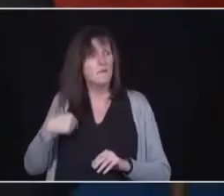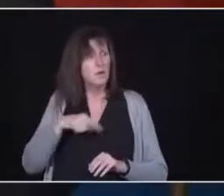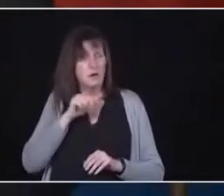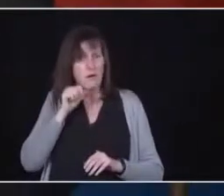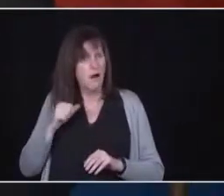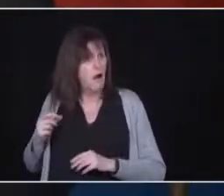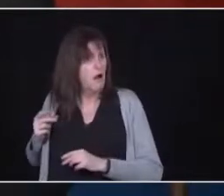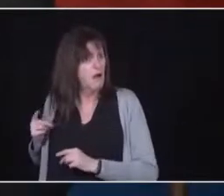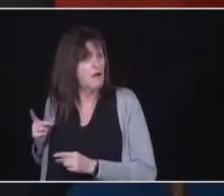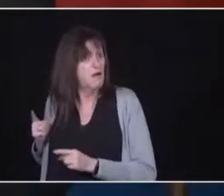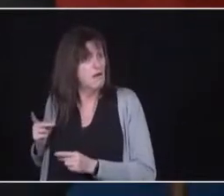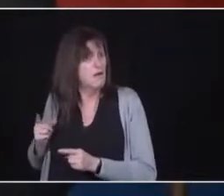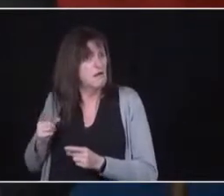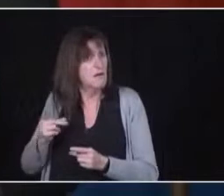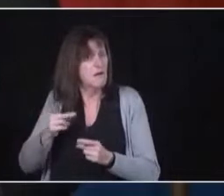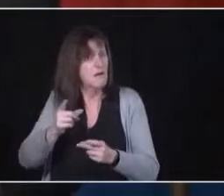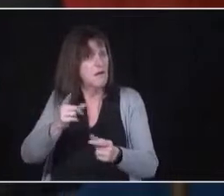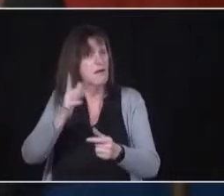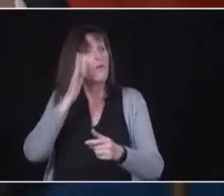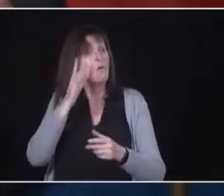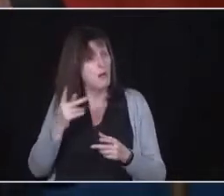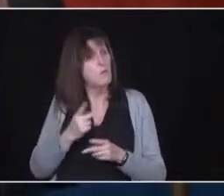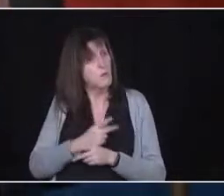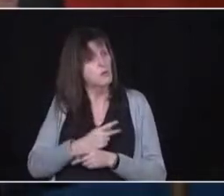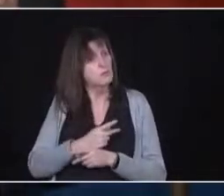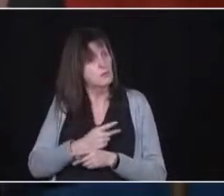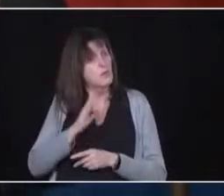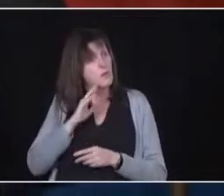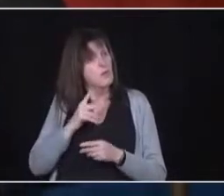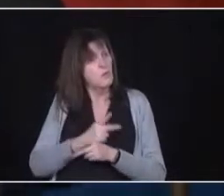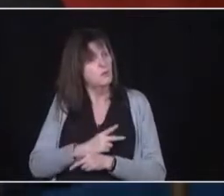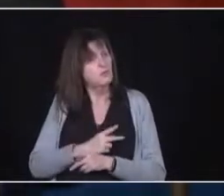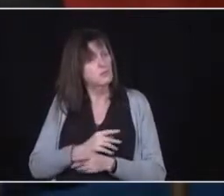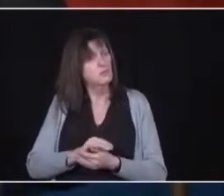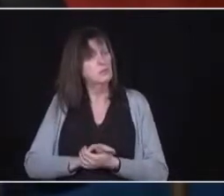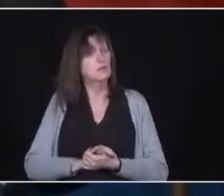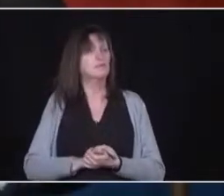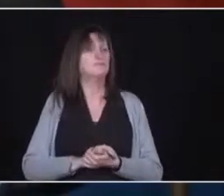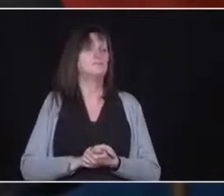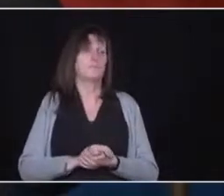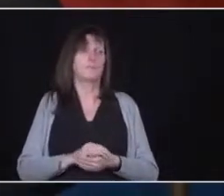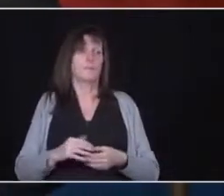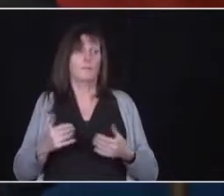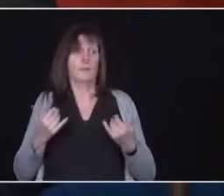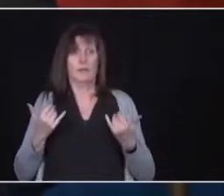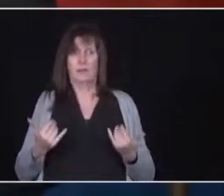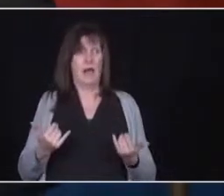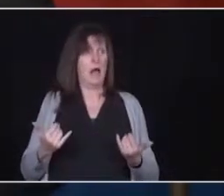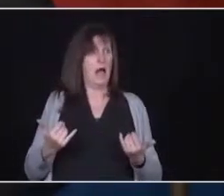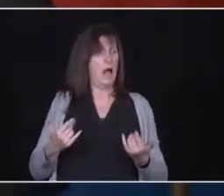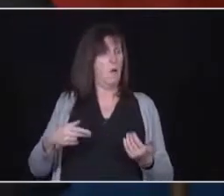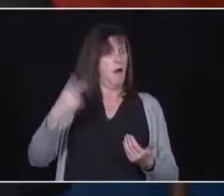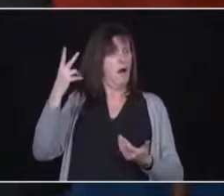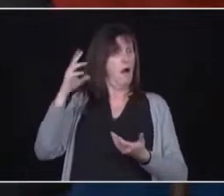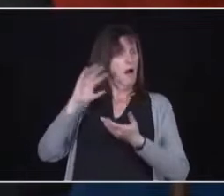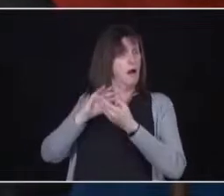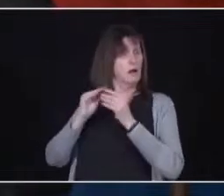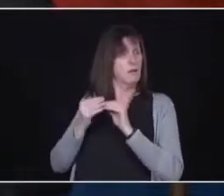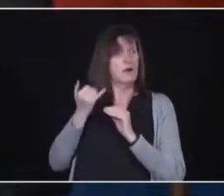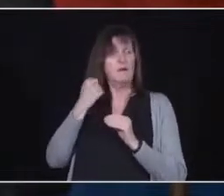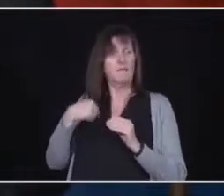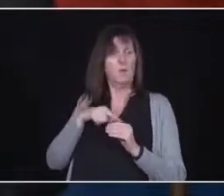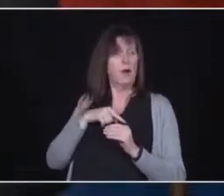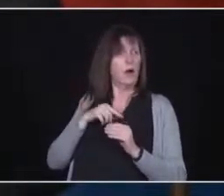cases aren't where they might have been. Sure, they're high, but nothing compared to what the worst case scenario